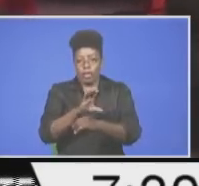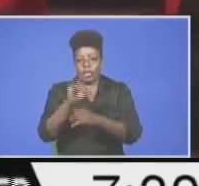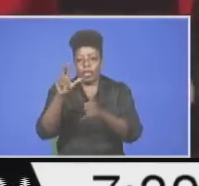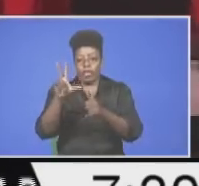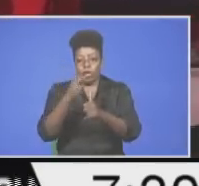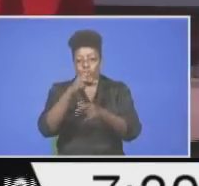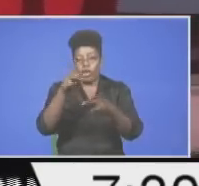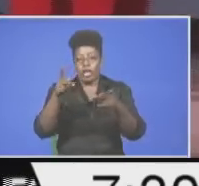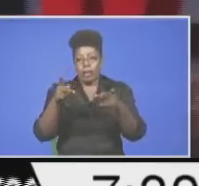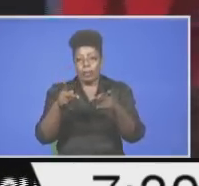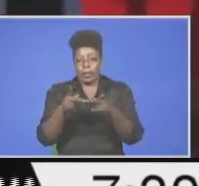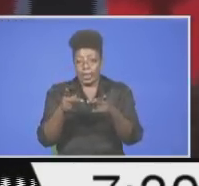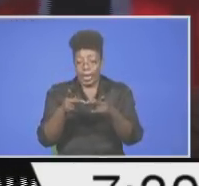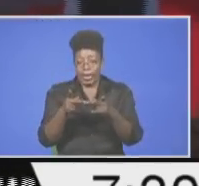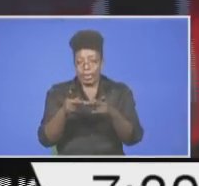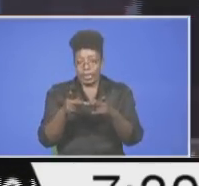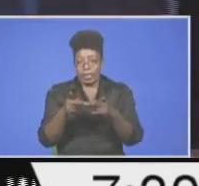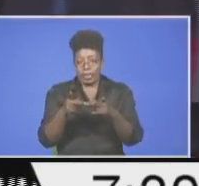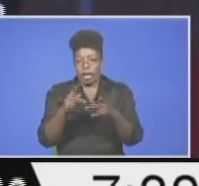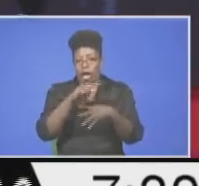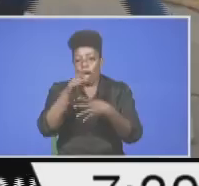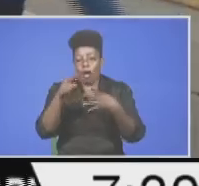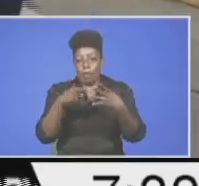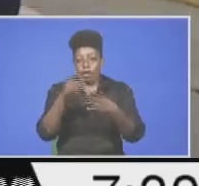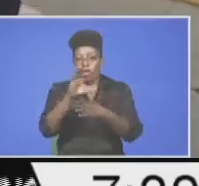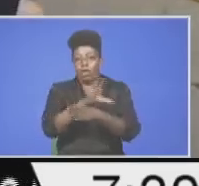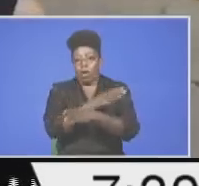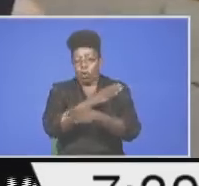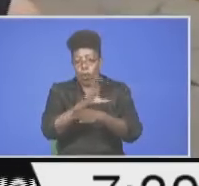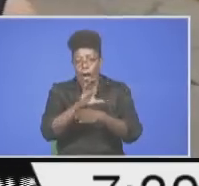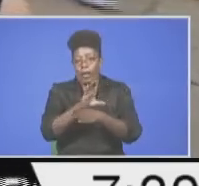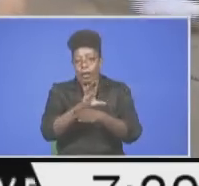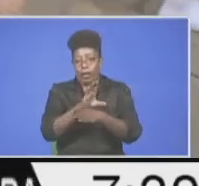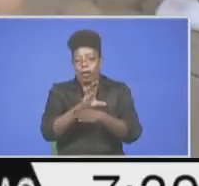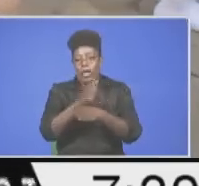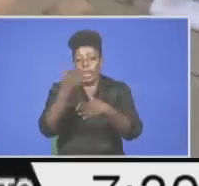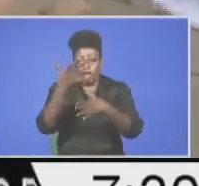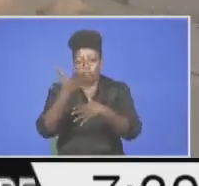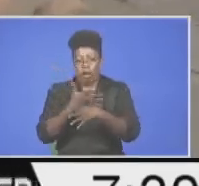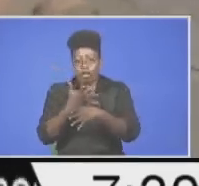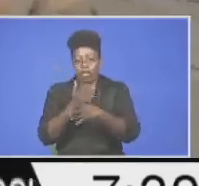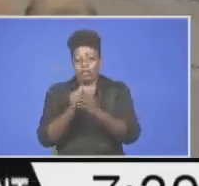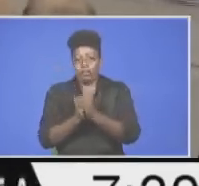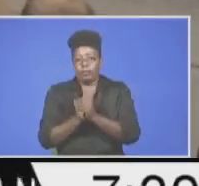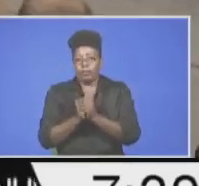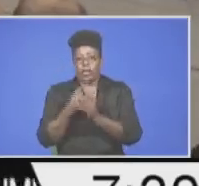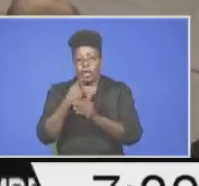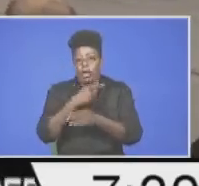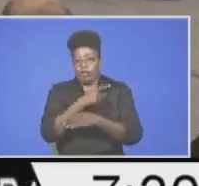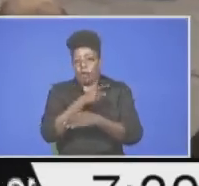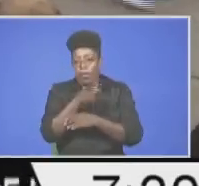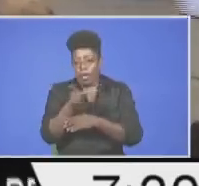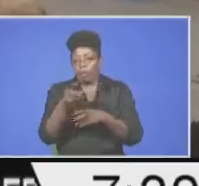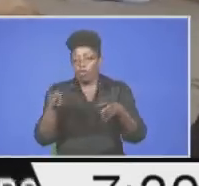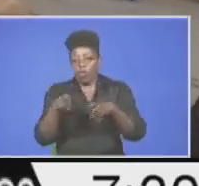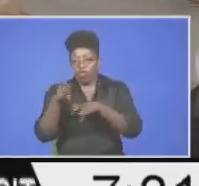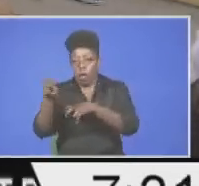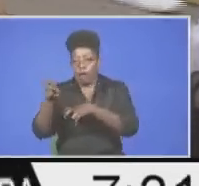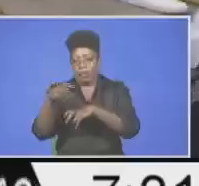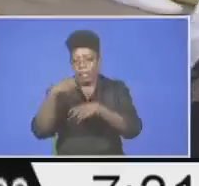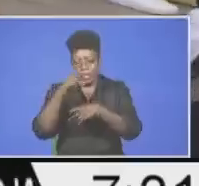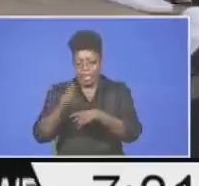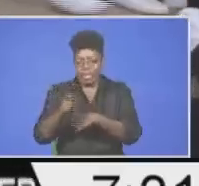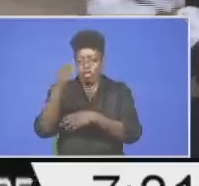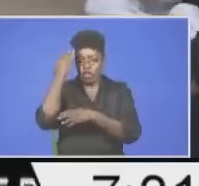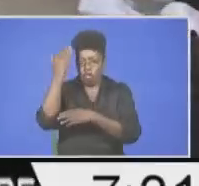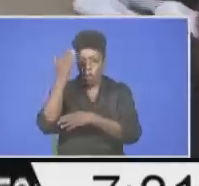choirs in Russia in 2001. For them to travel, they need to know something about the Bahamas. We make them understand all